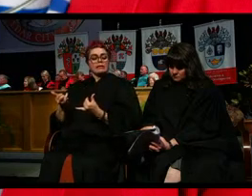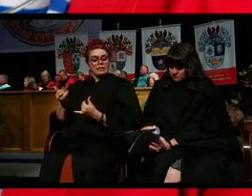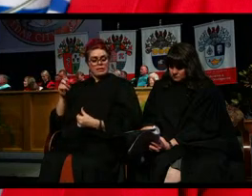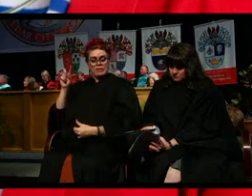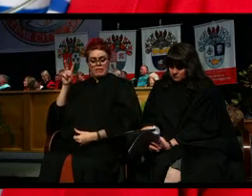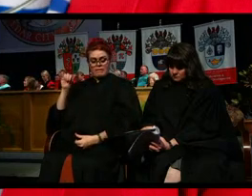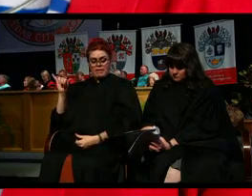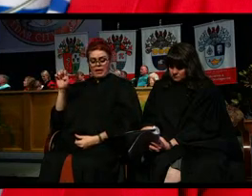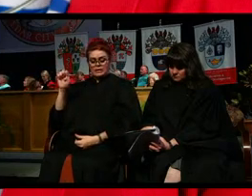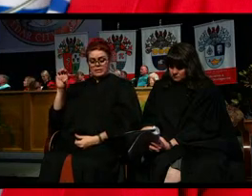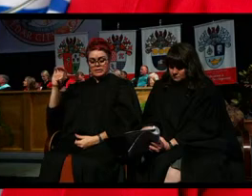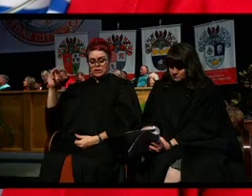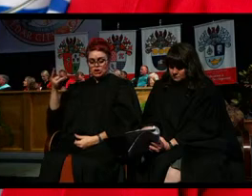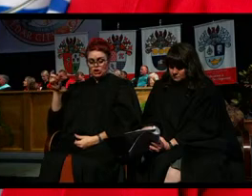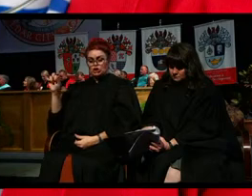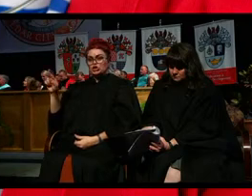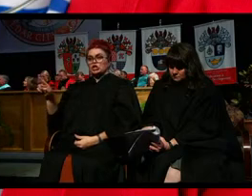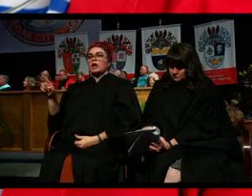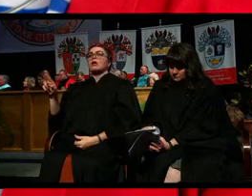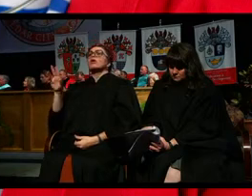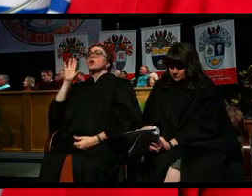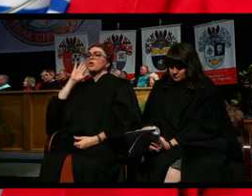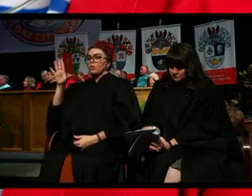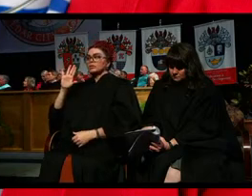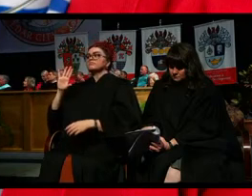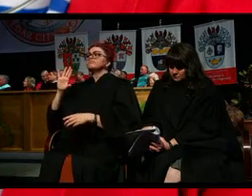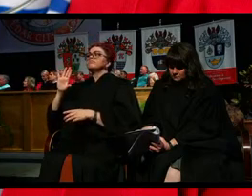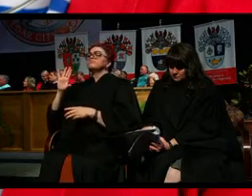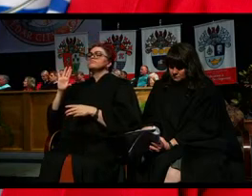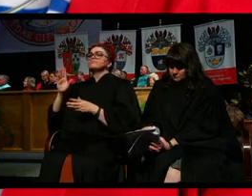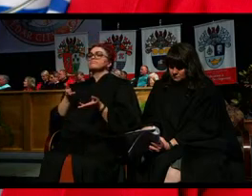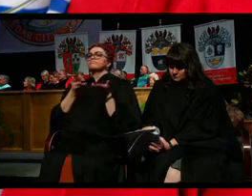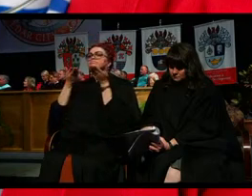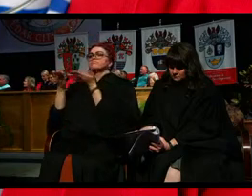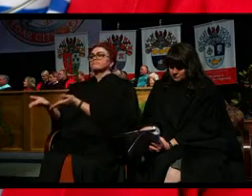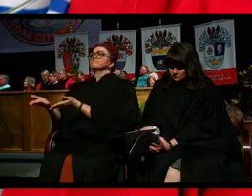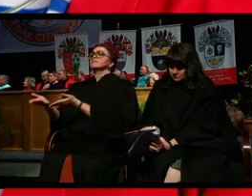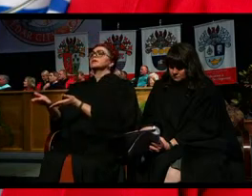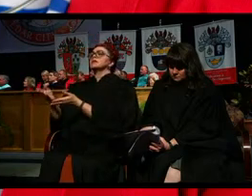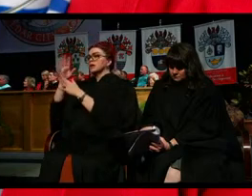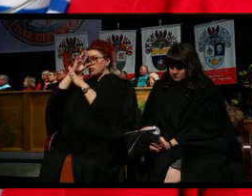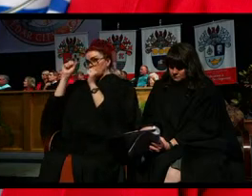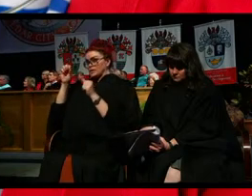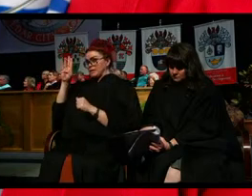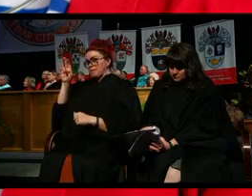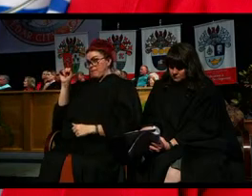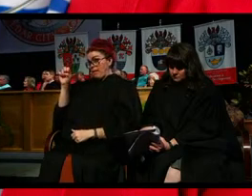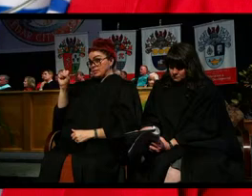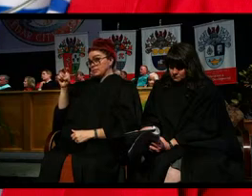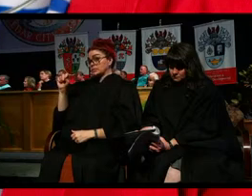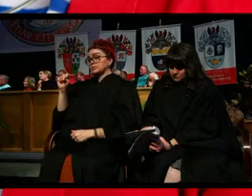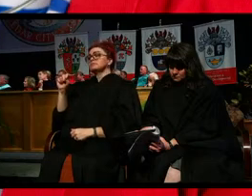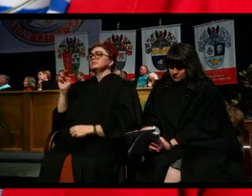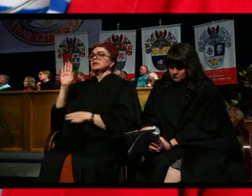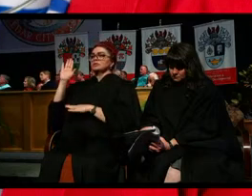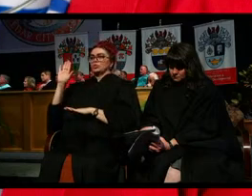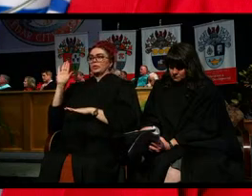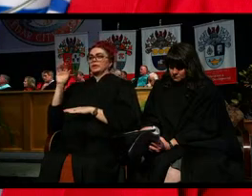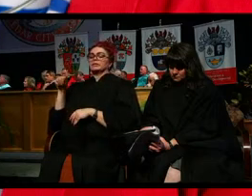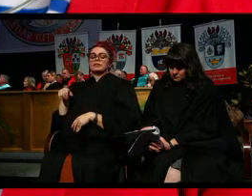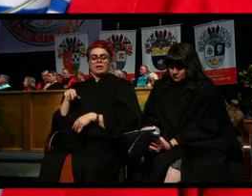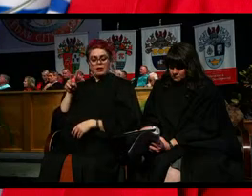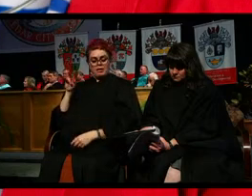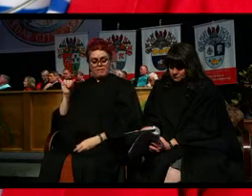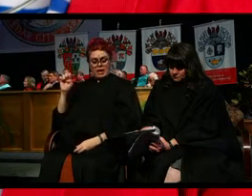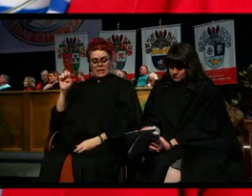will deliver the board's charge and conduct the investiture of President Benson. Please welcome to the podium Vice Chair of the Utah Board of